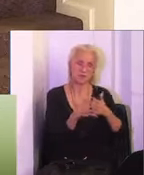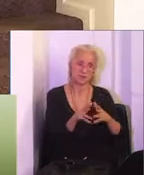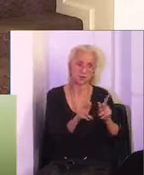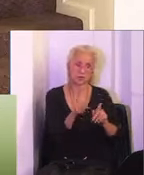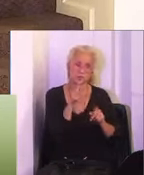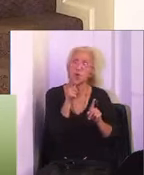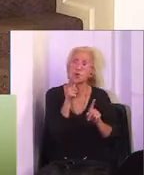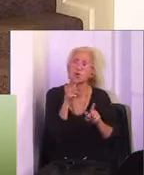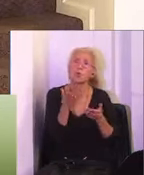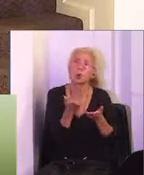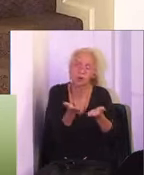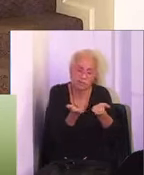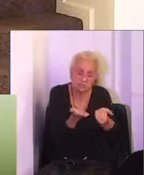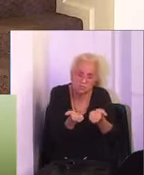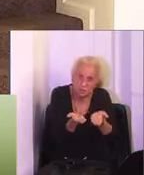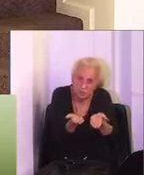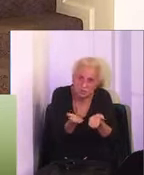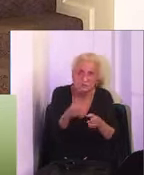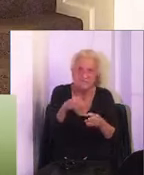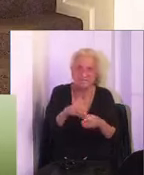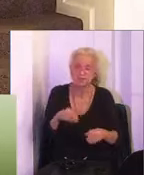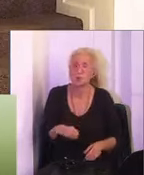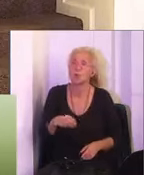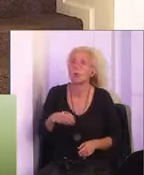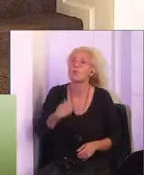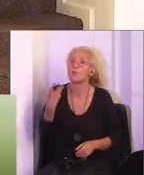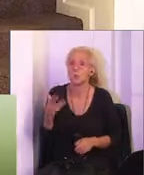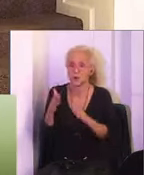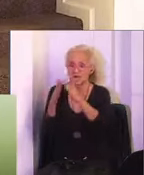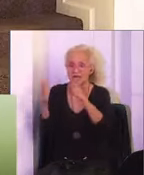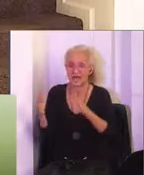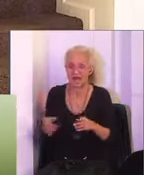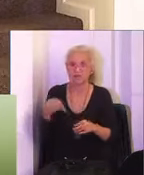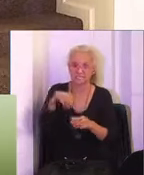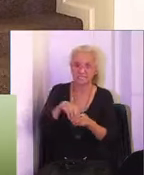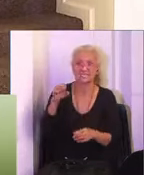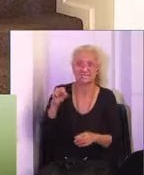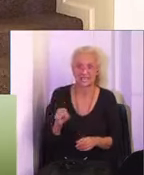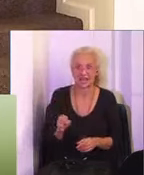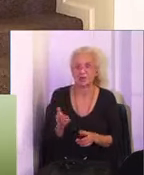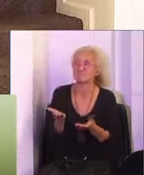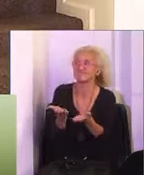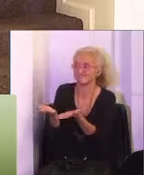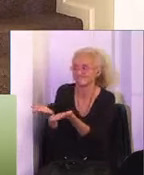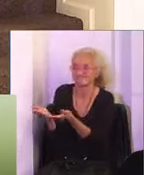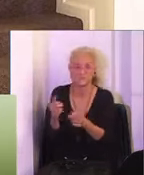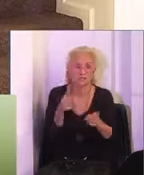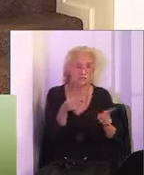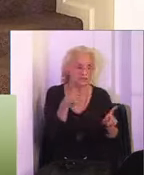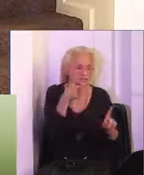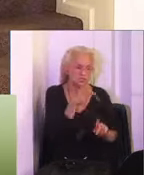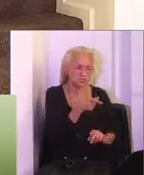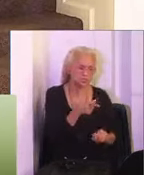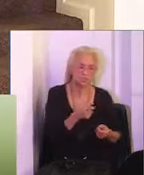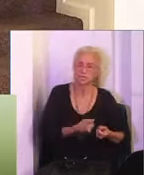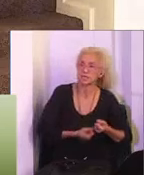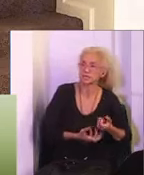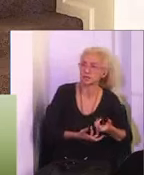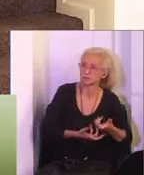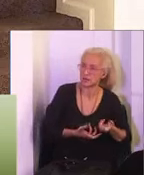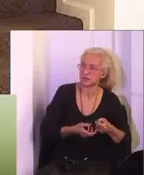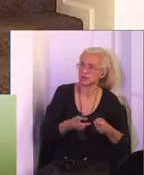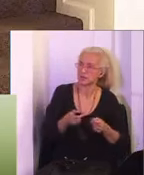were servants in white households in the South. And she talks a little bit about,